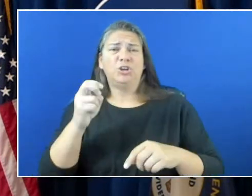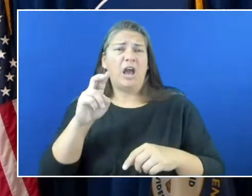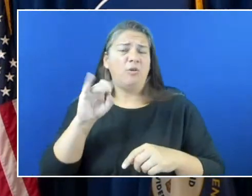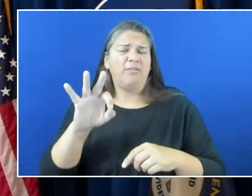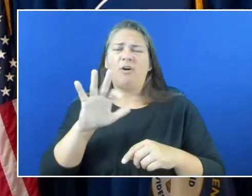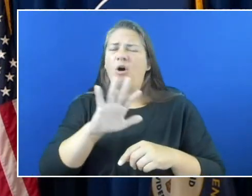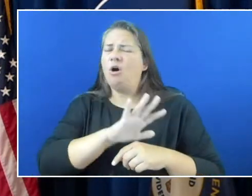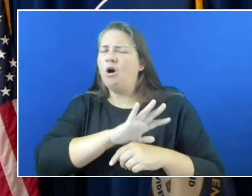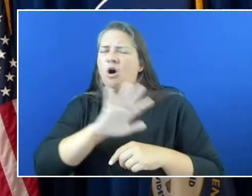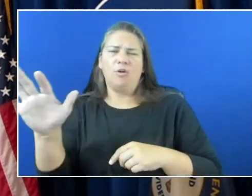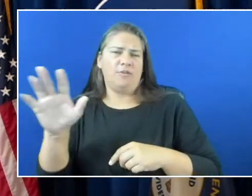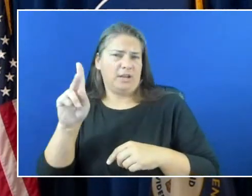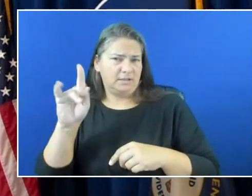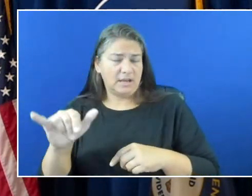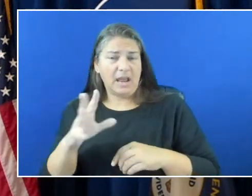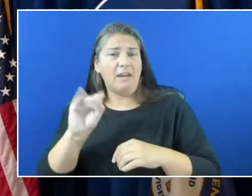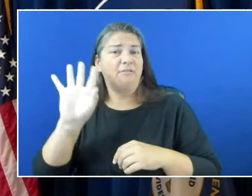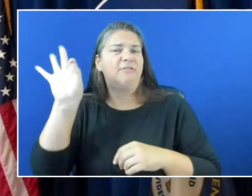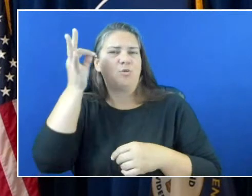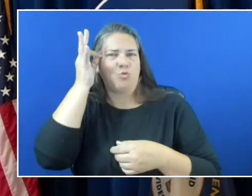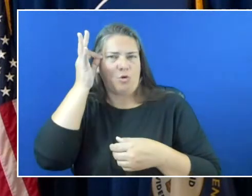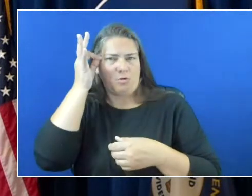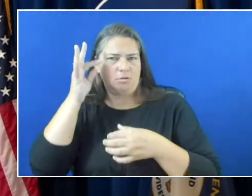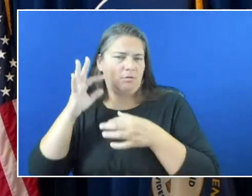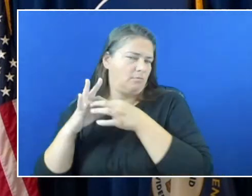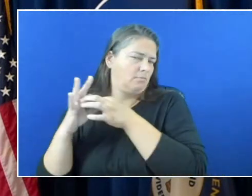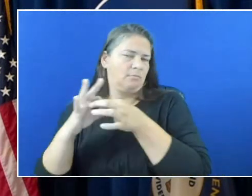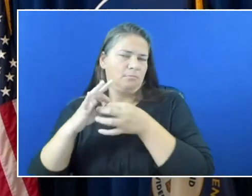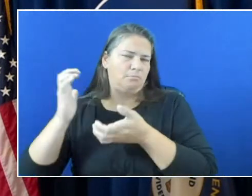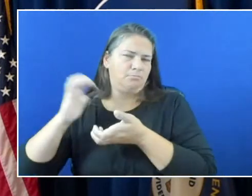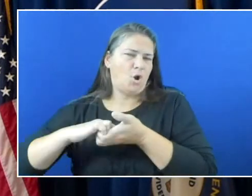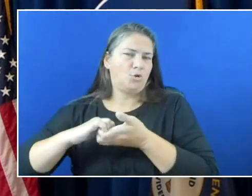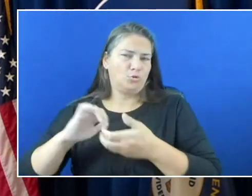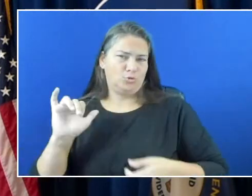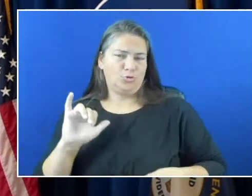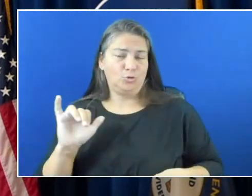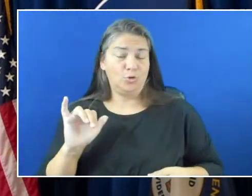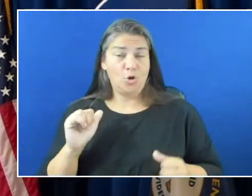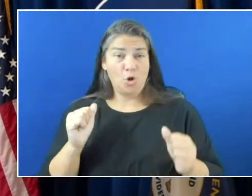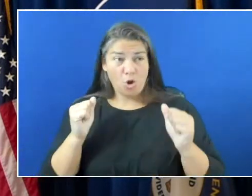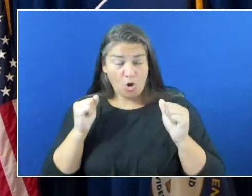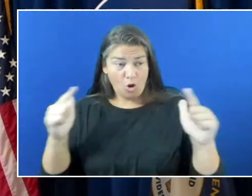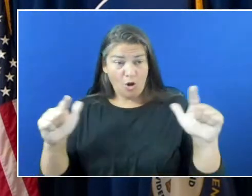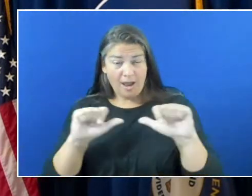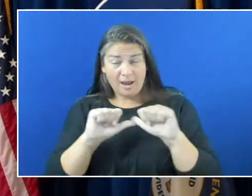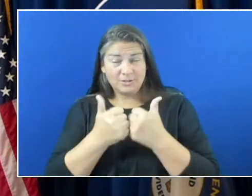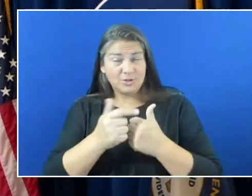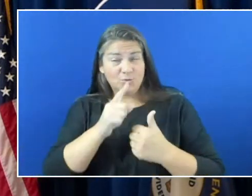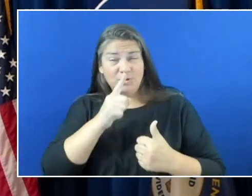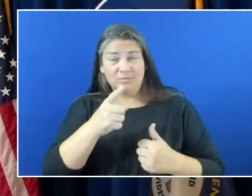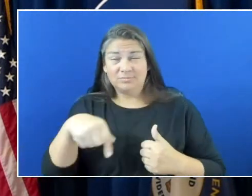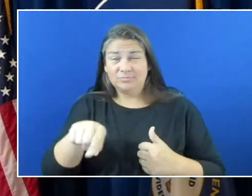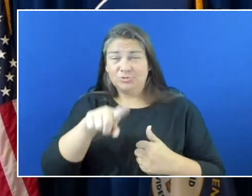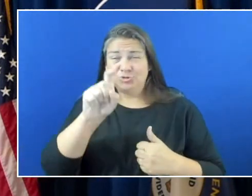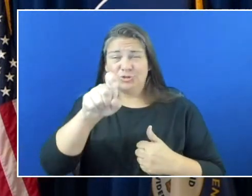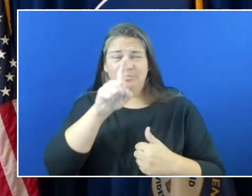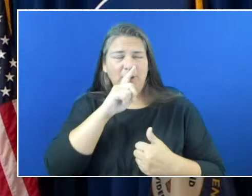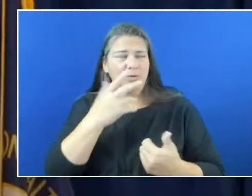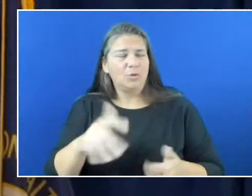of course our federal partners. Every agency should be proud of the role they played in this operation.